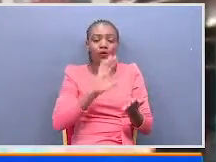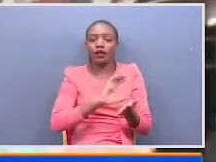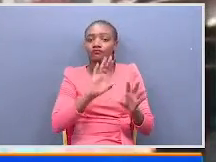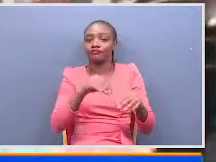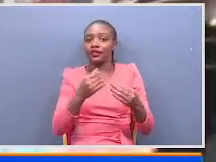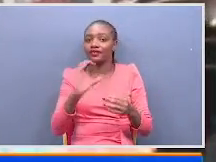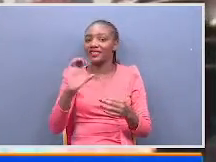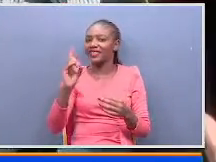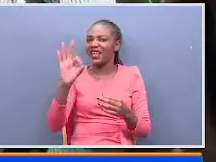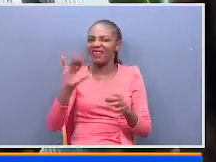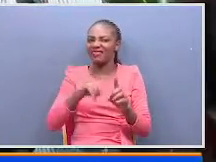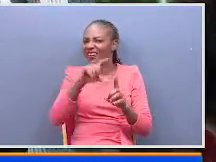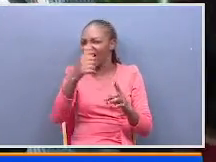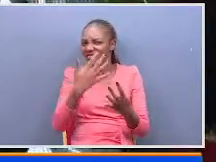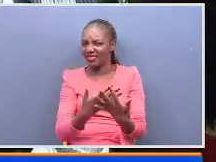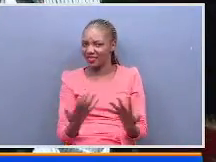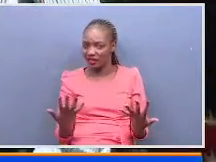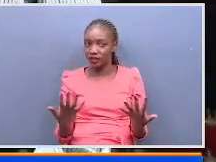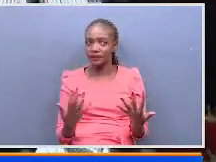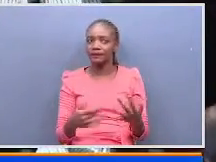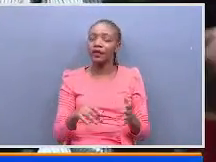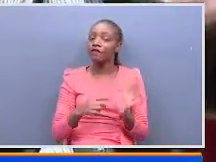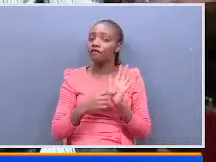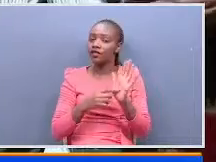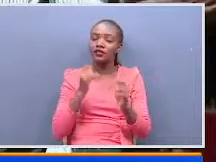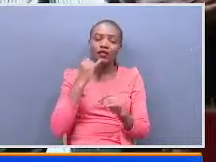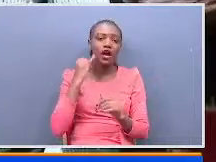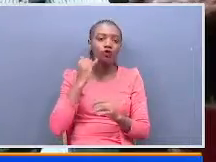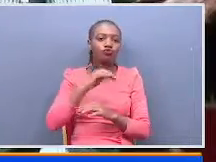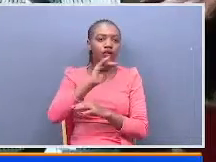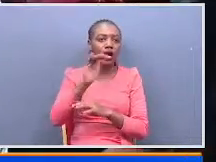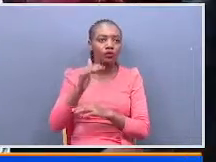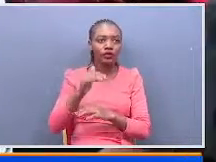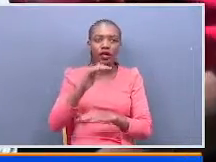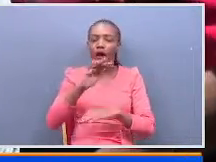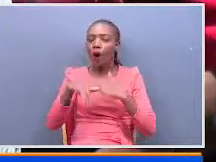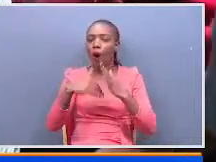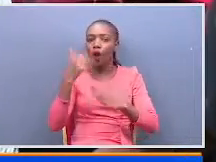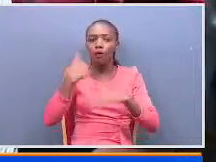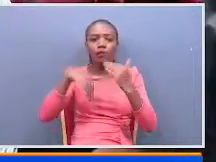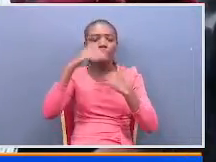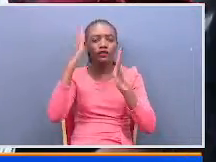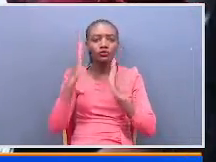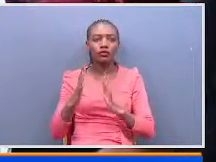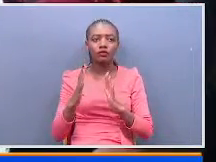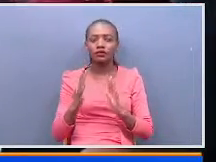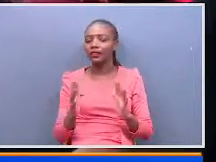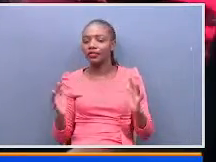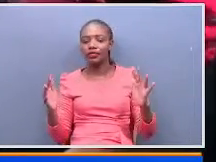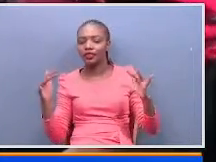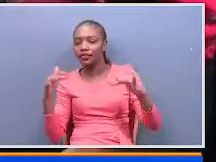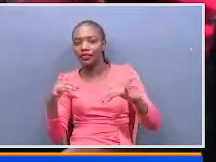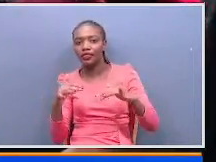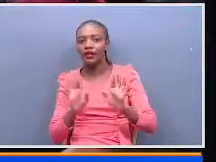nini. Usaidizi. In Nakuru County, professionals from all communities threw their weight behind Governor Lee Kinyanjui's